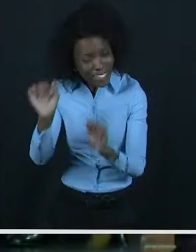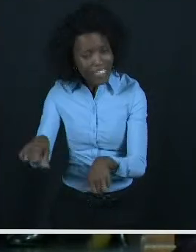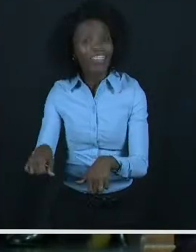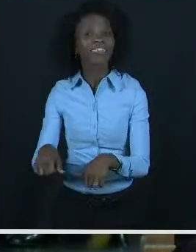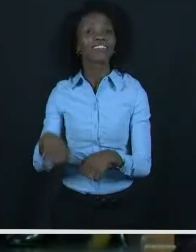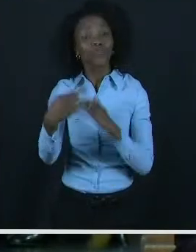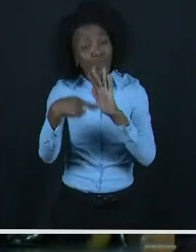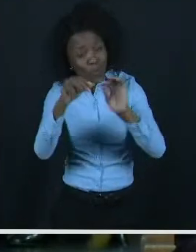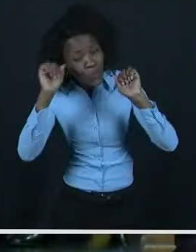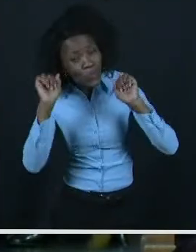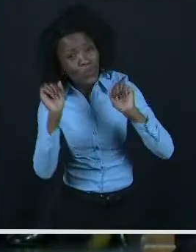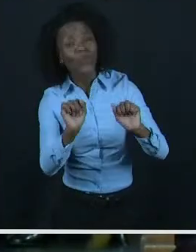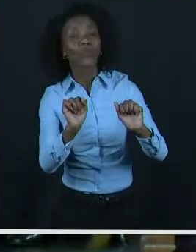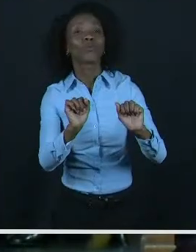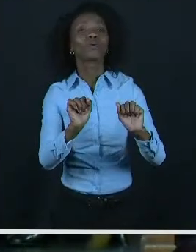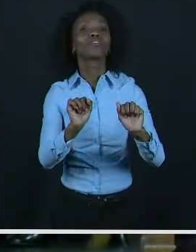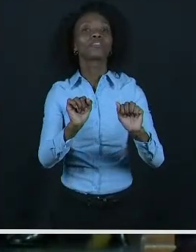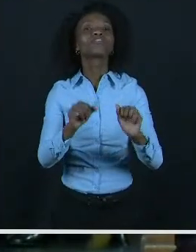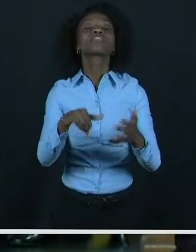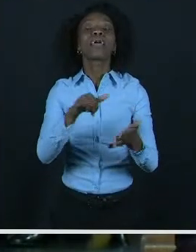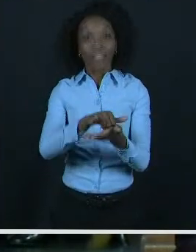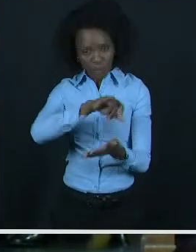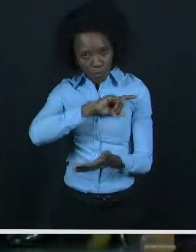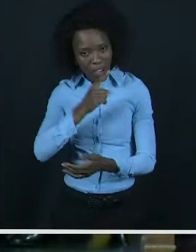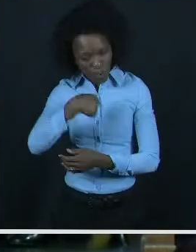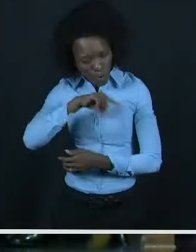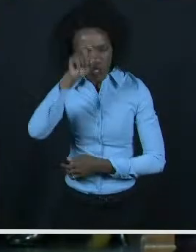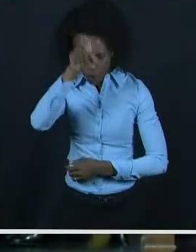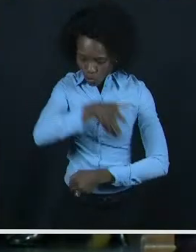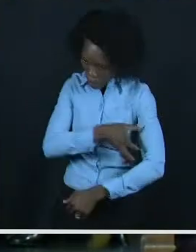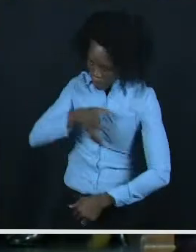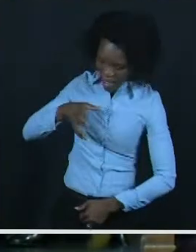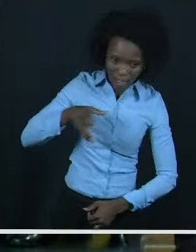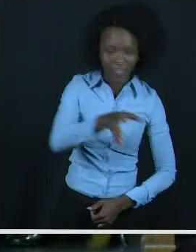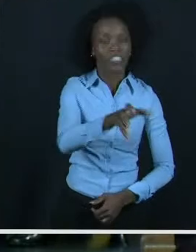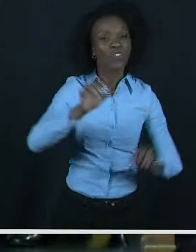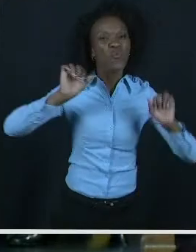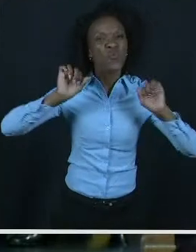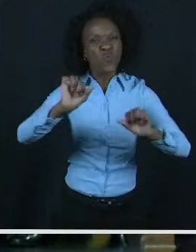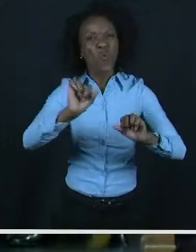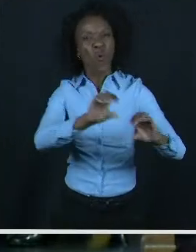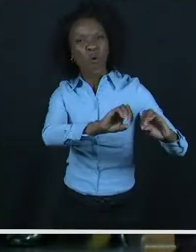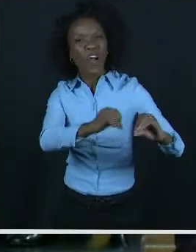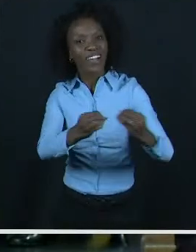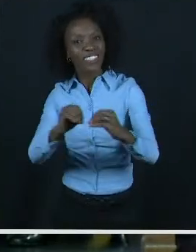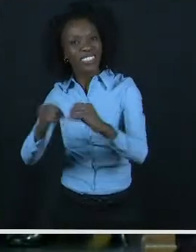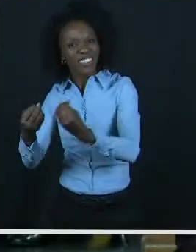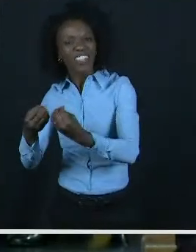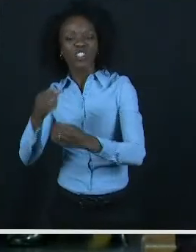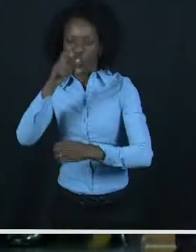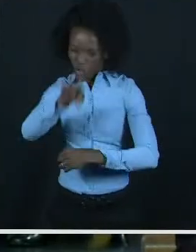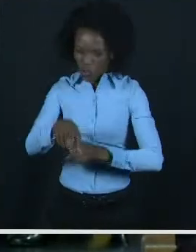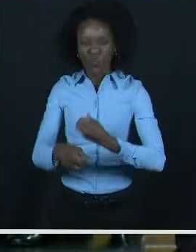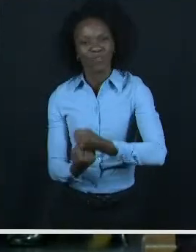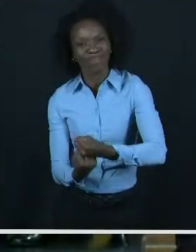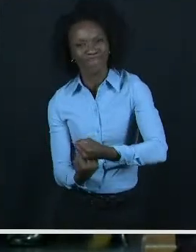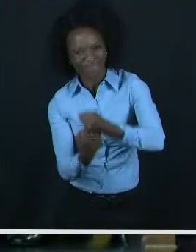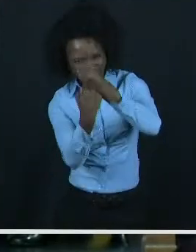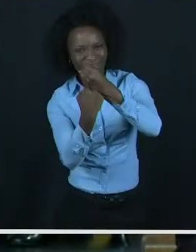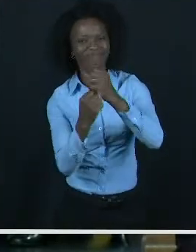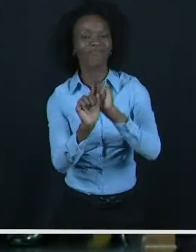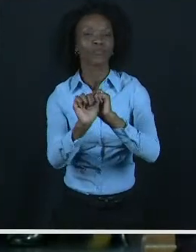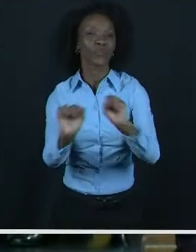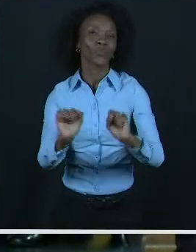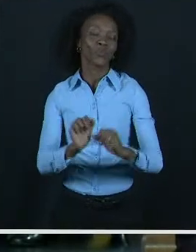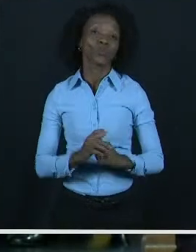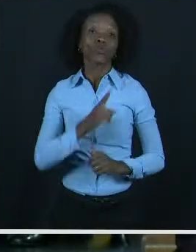precisely the reason why we should capacitate your organizations, we should strengthen your hand,